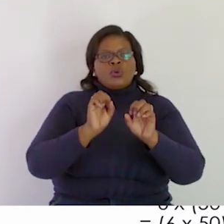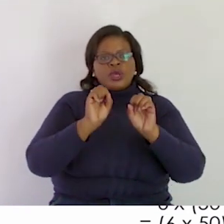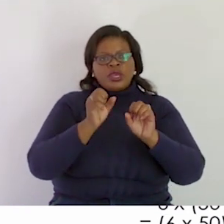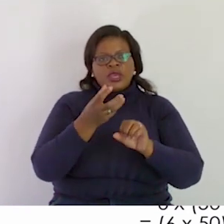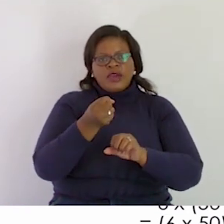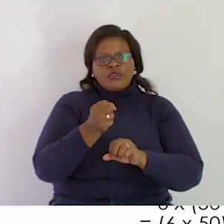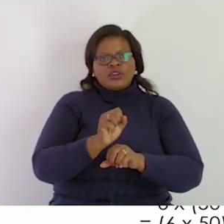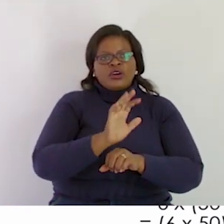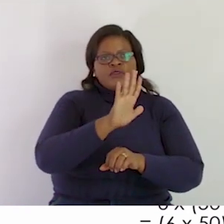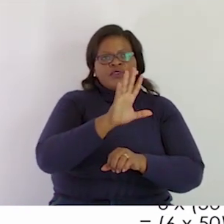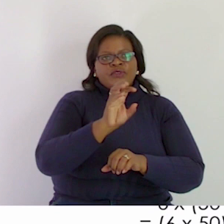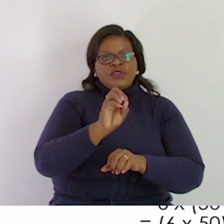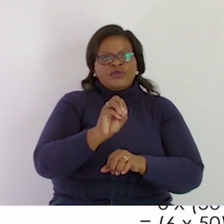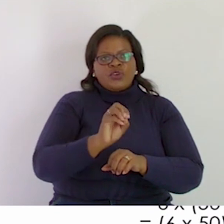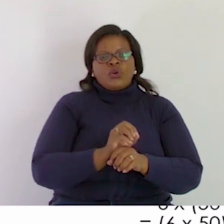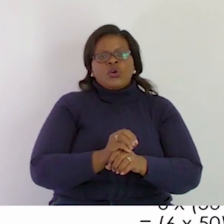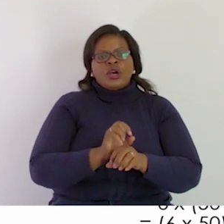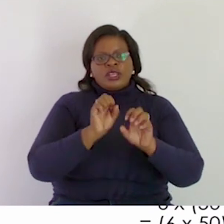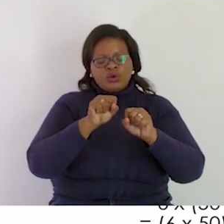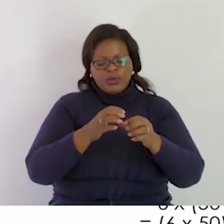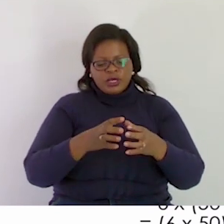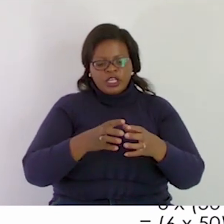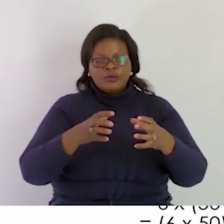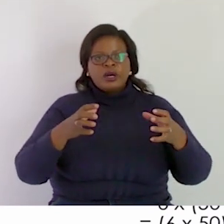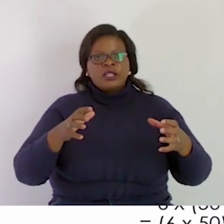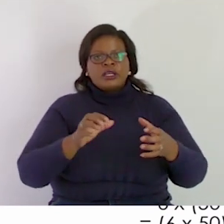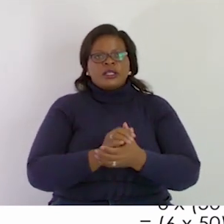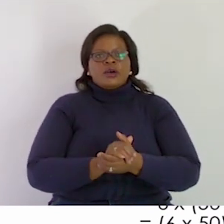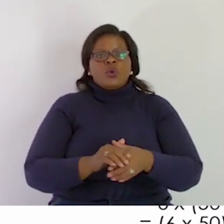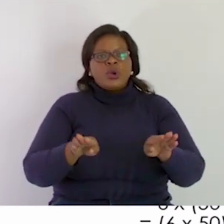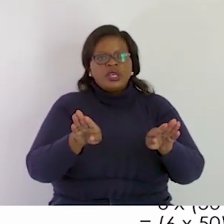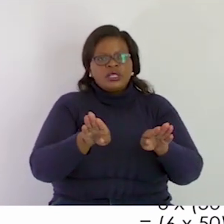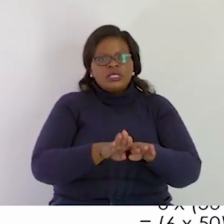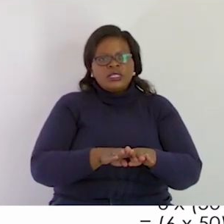you are to expand 54, expanding, I've done this